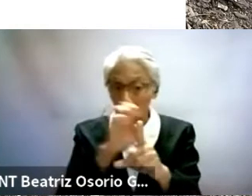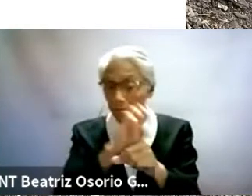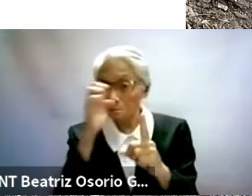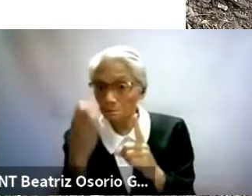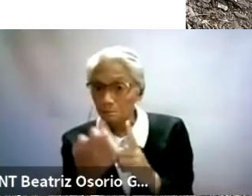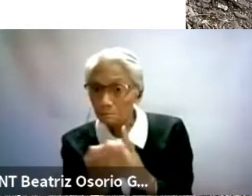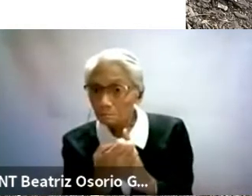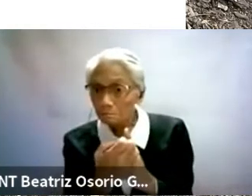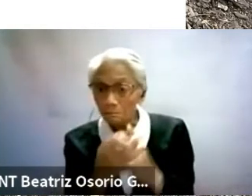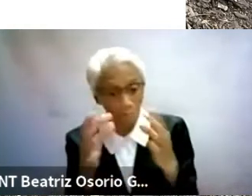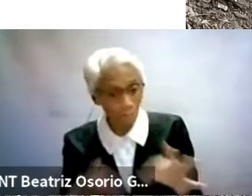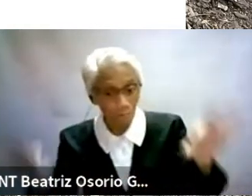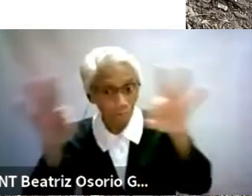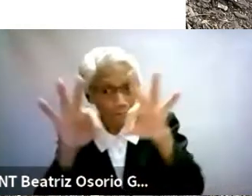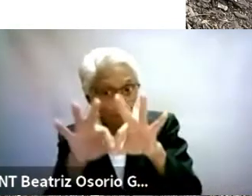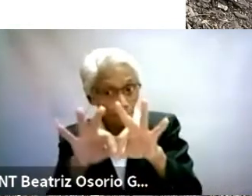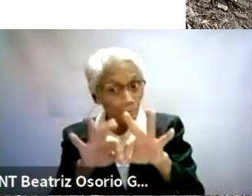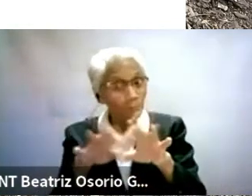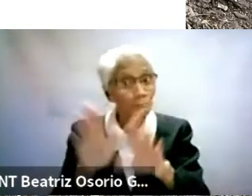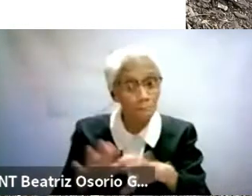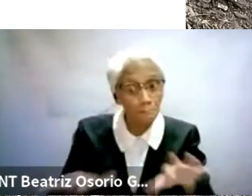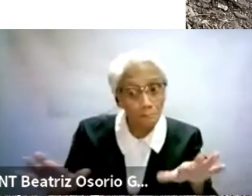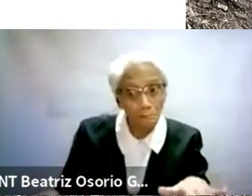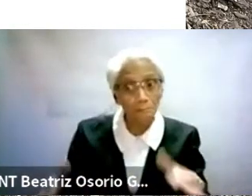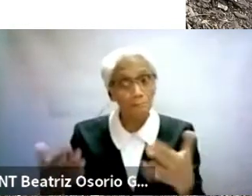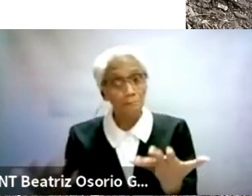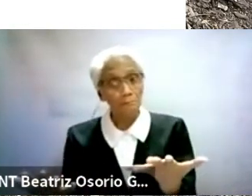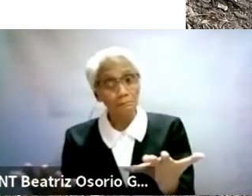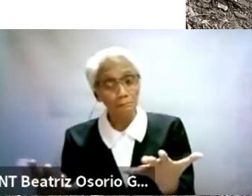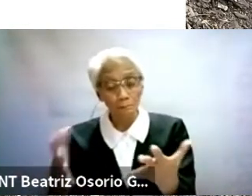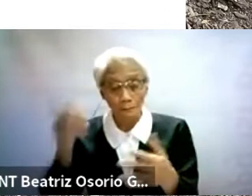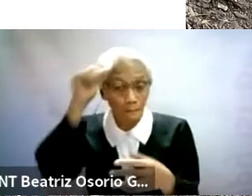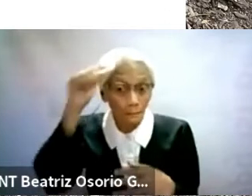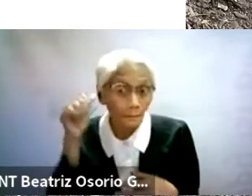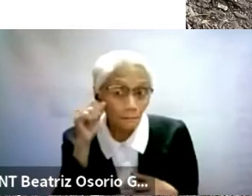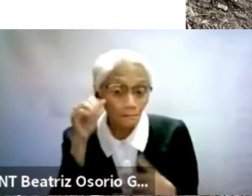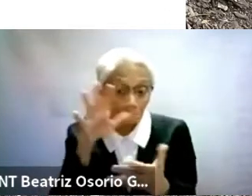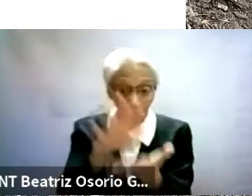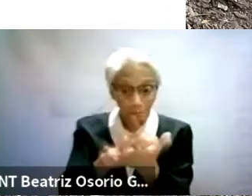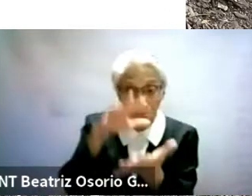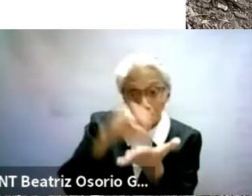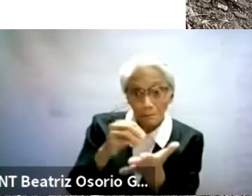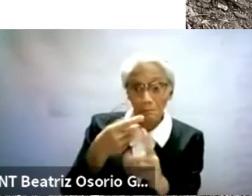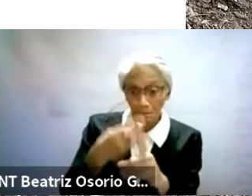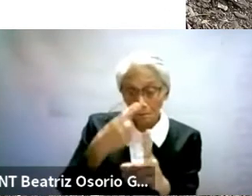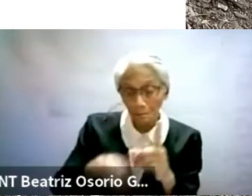the importance of children being heard and of adults learning from children is really